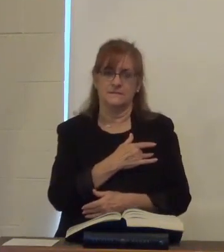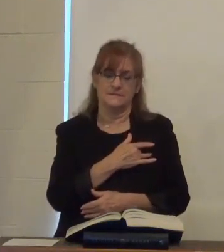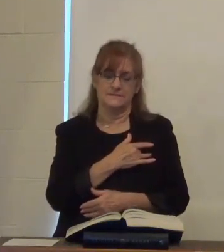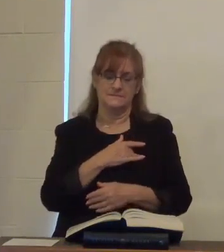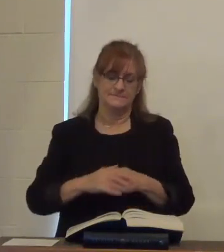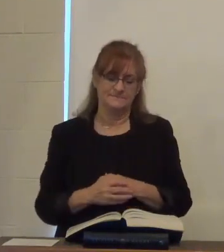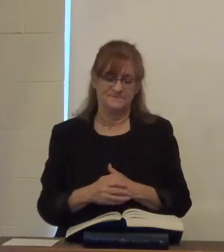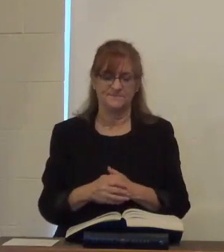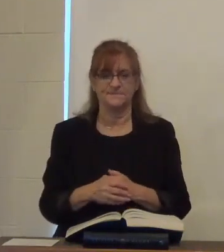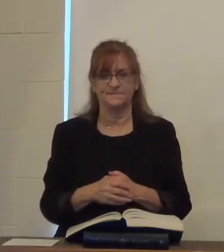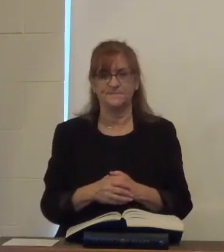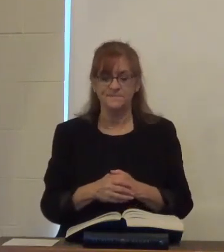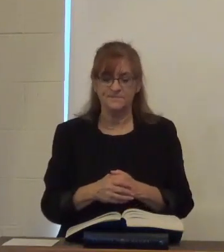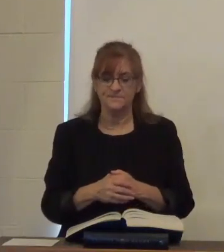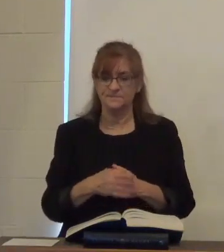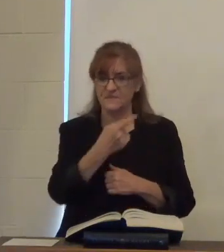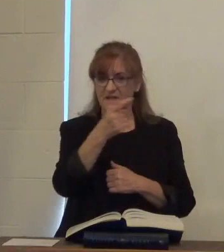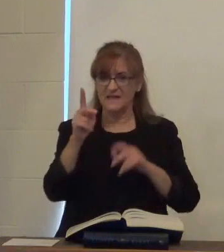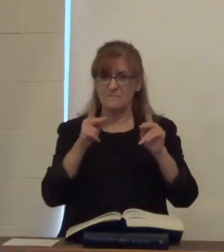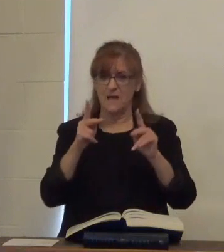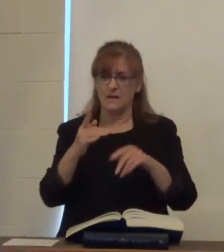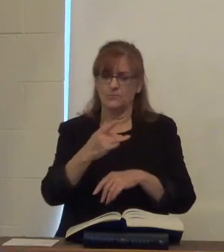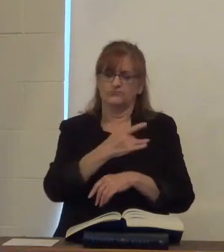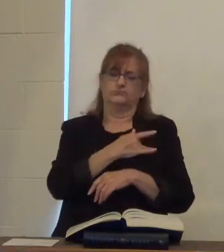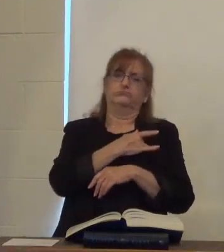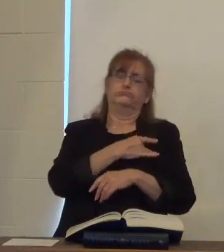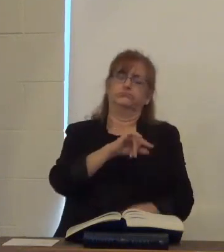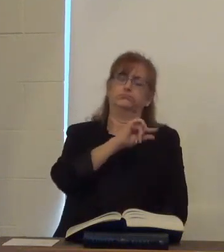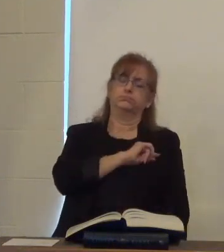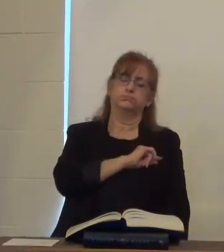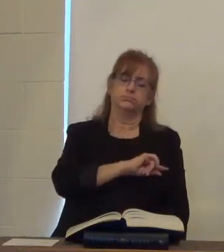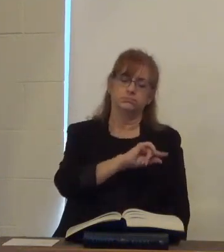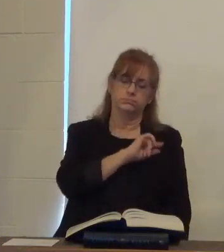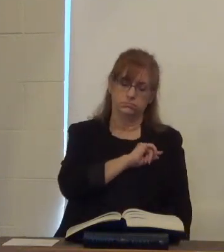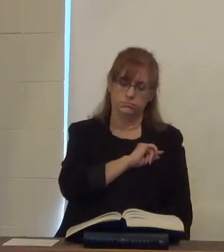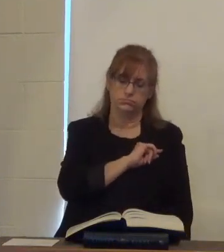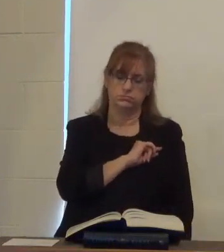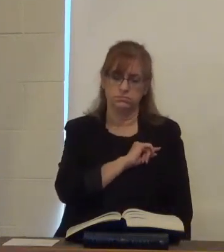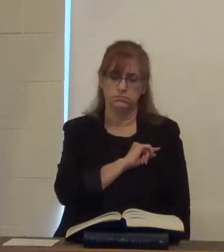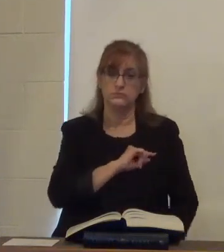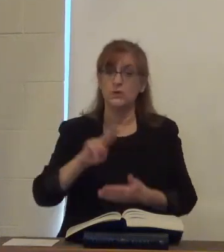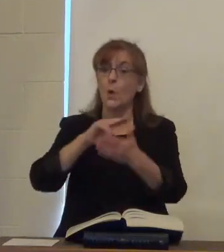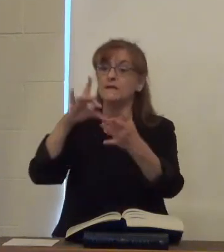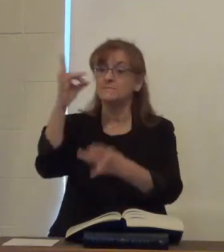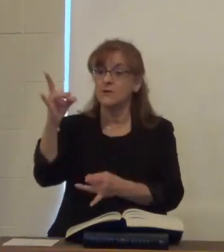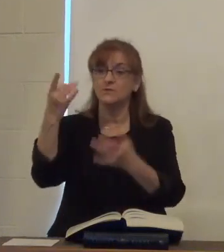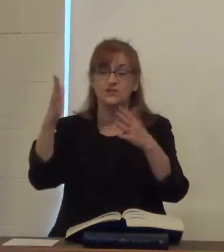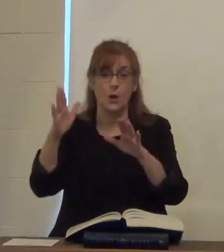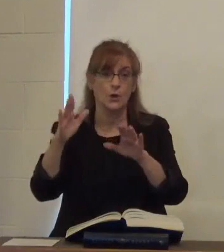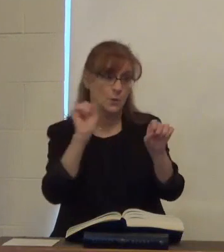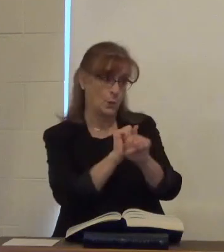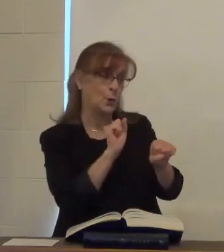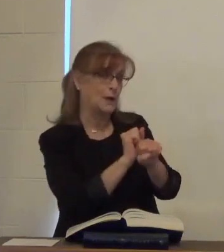prefix. These men were pierced down to the heart. The Holy Spirit was already doing the